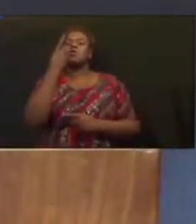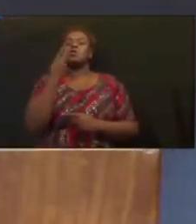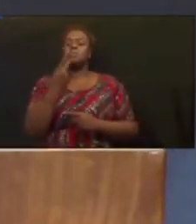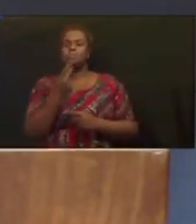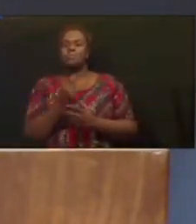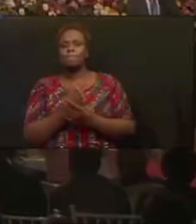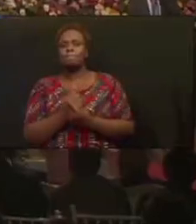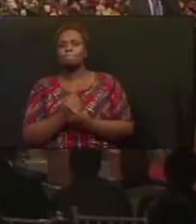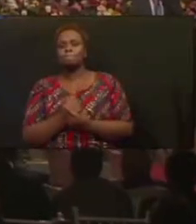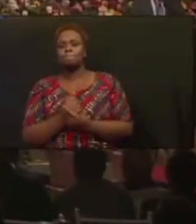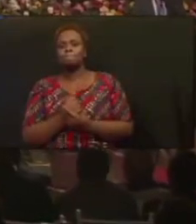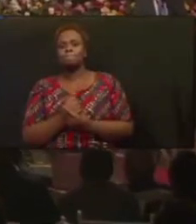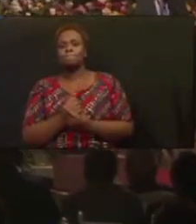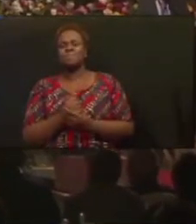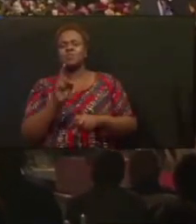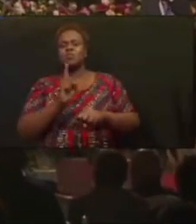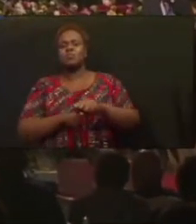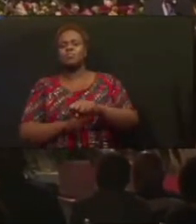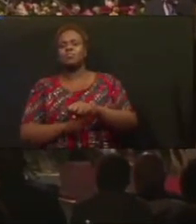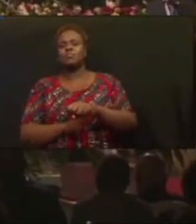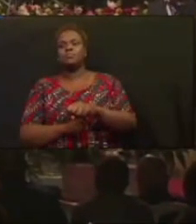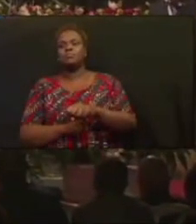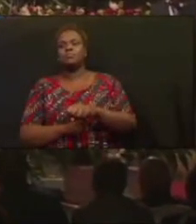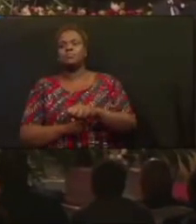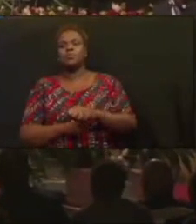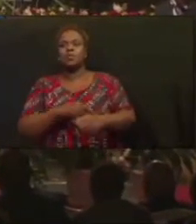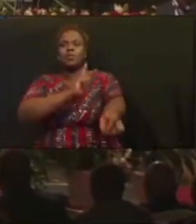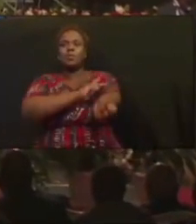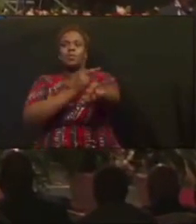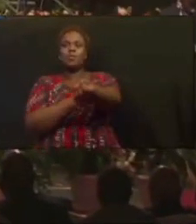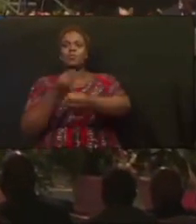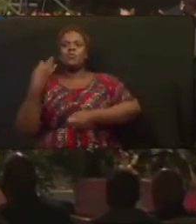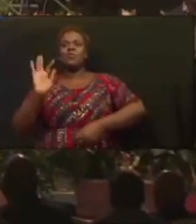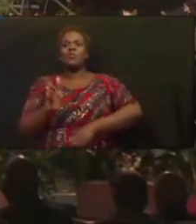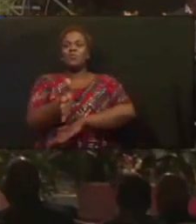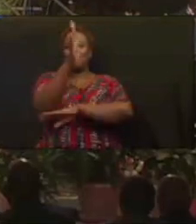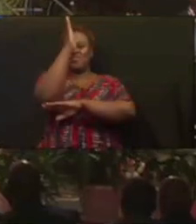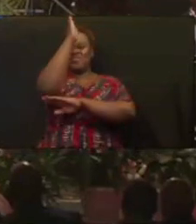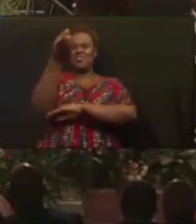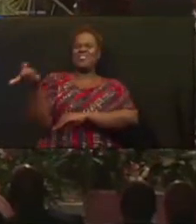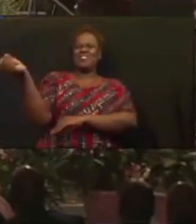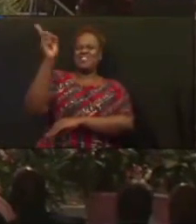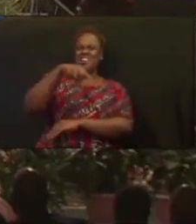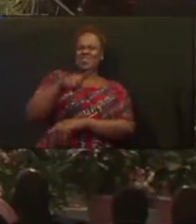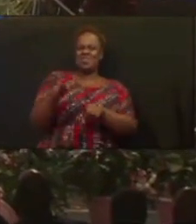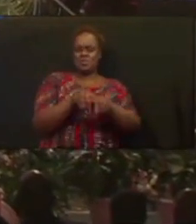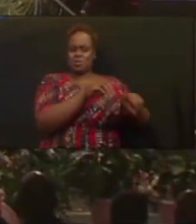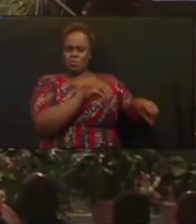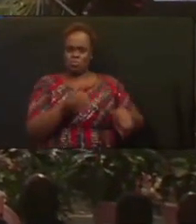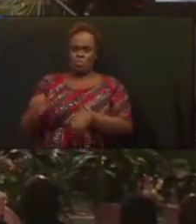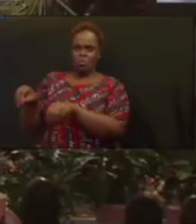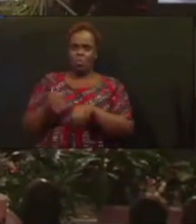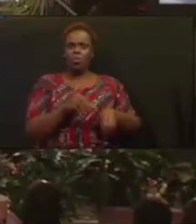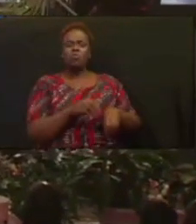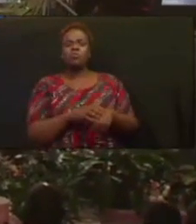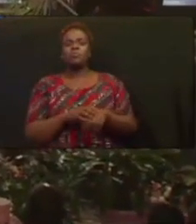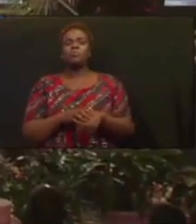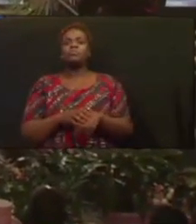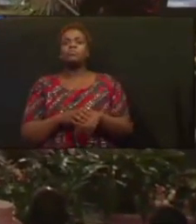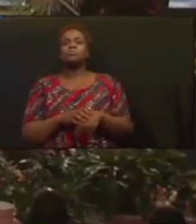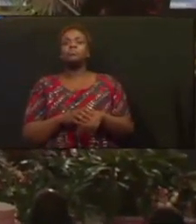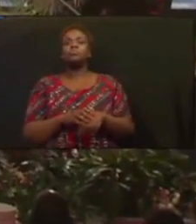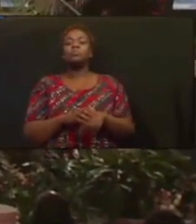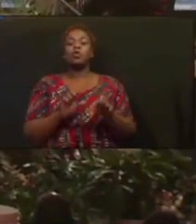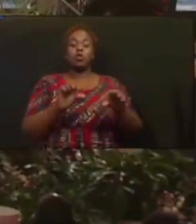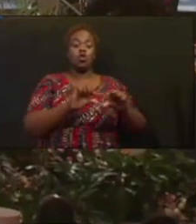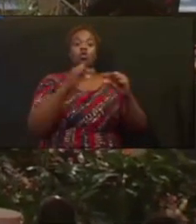move of God. When the power of God comes, when the move of God sweeps across Kenya, there will be